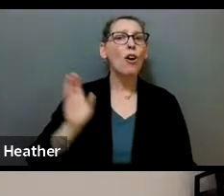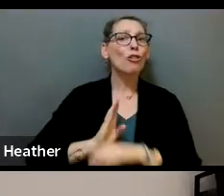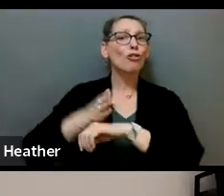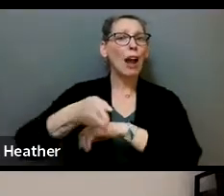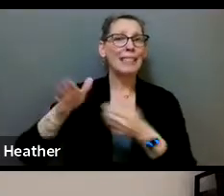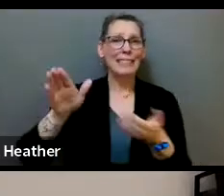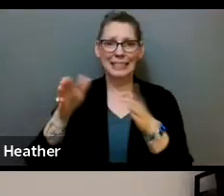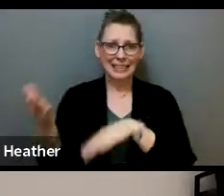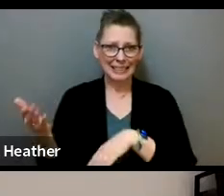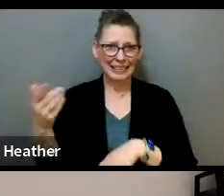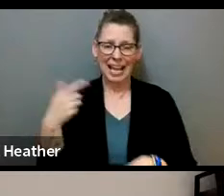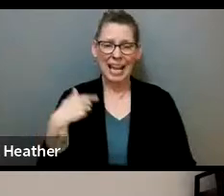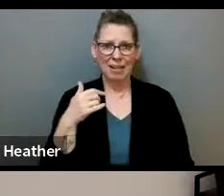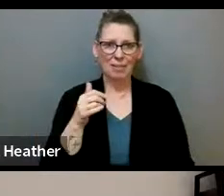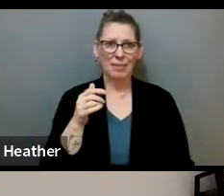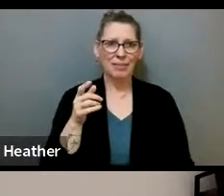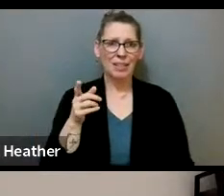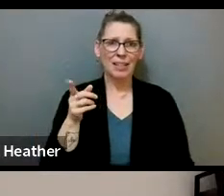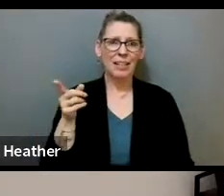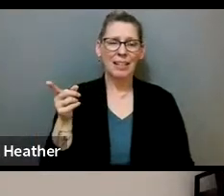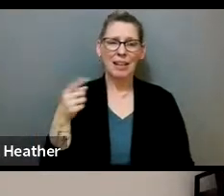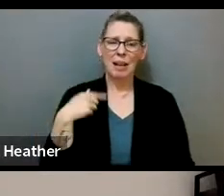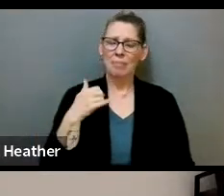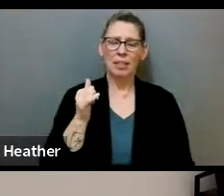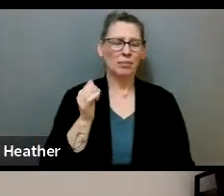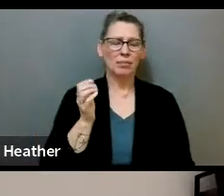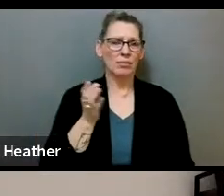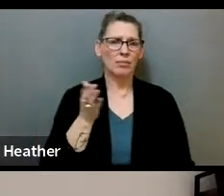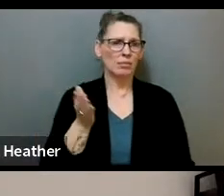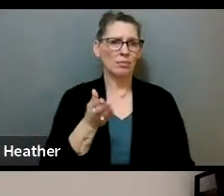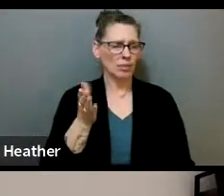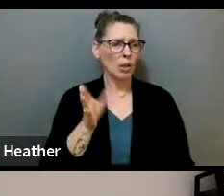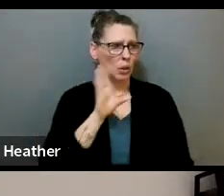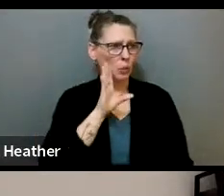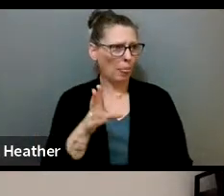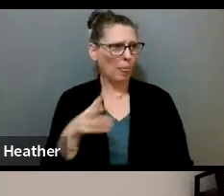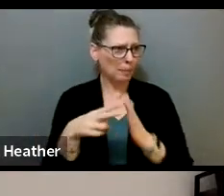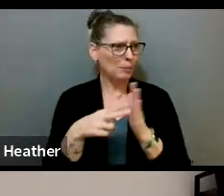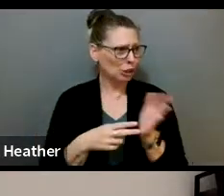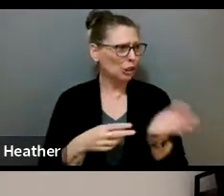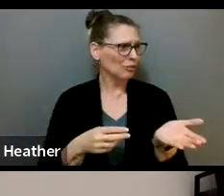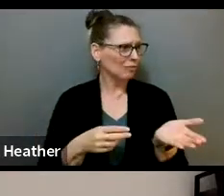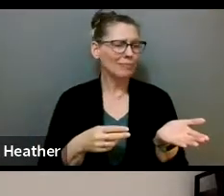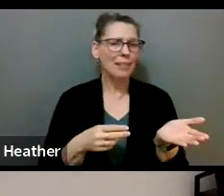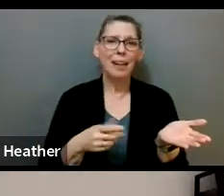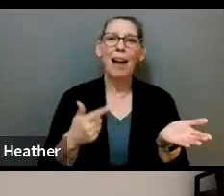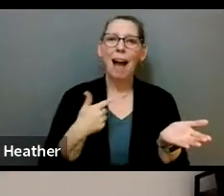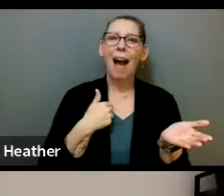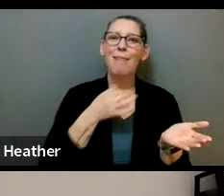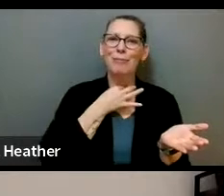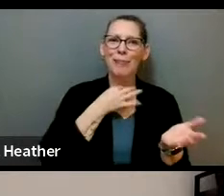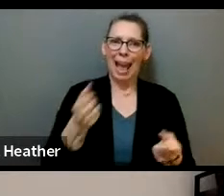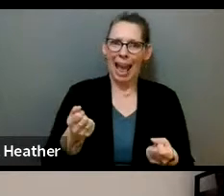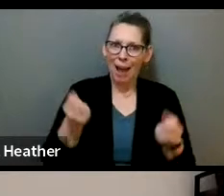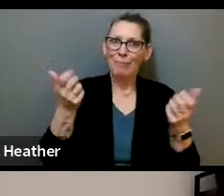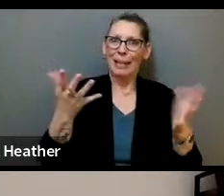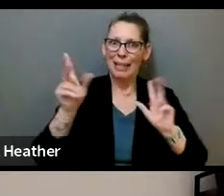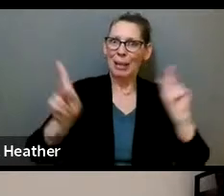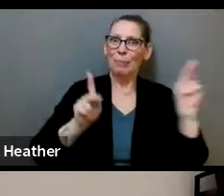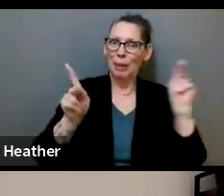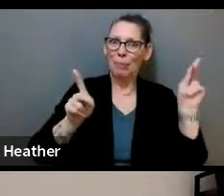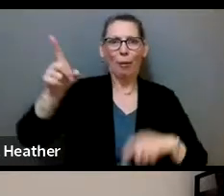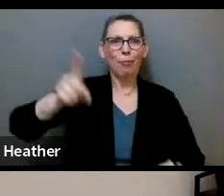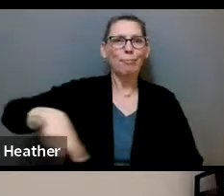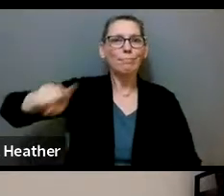like, really? We are walking, there will be a bridge. So I'm kind of like, I want to know how many people are still in